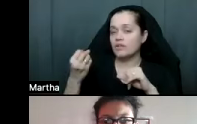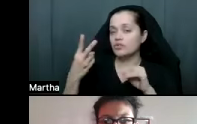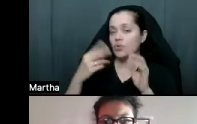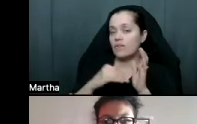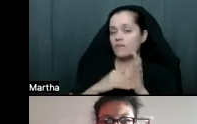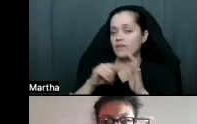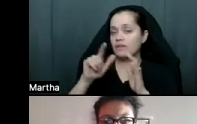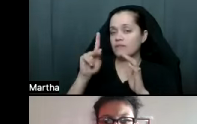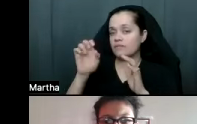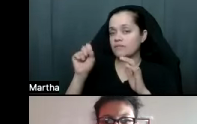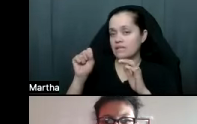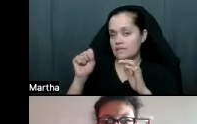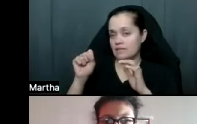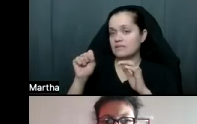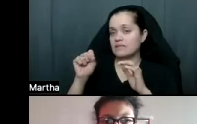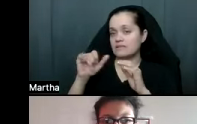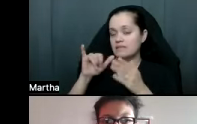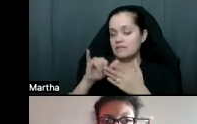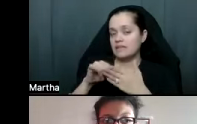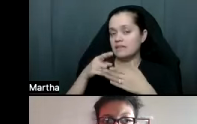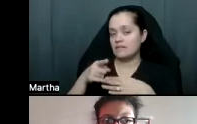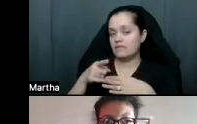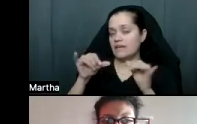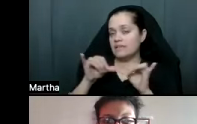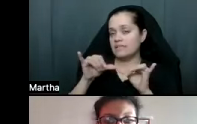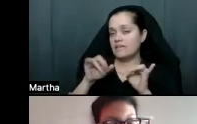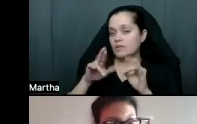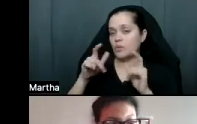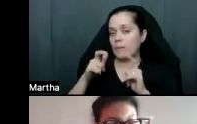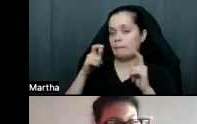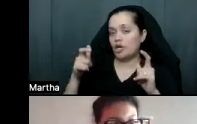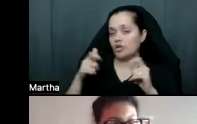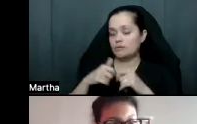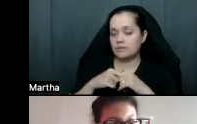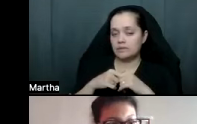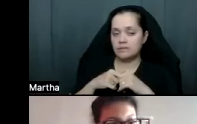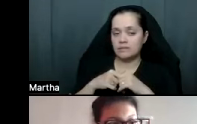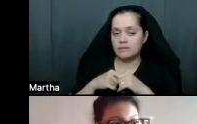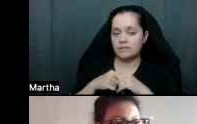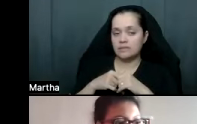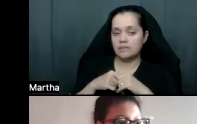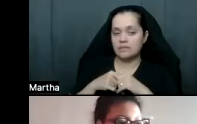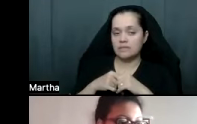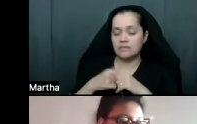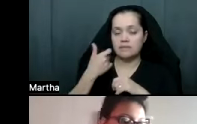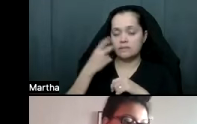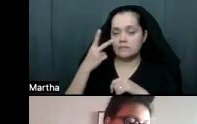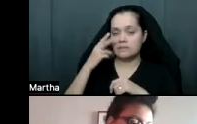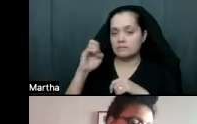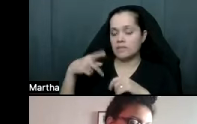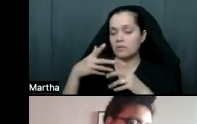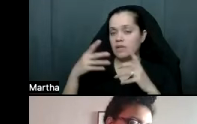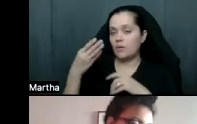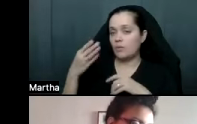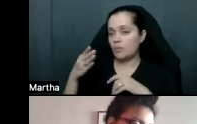12,000 lakes that are of that size or bigger. You just saw a map with some blue on